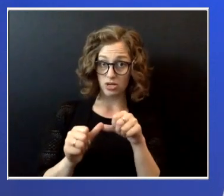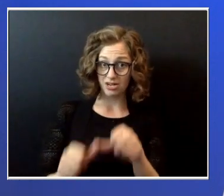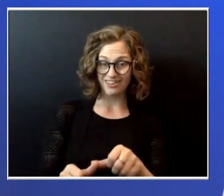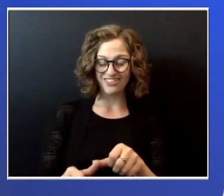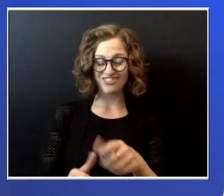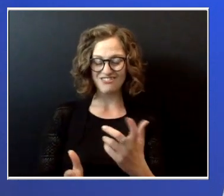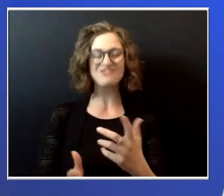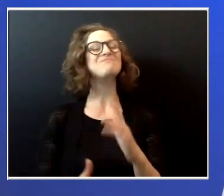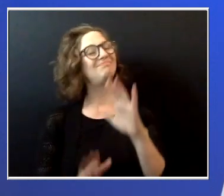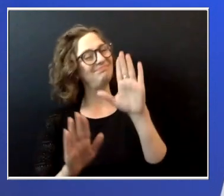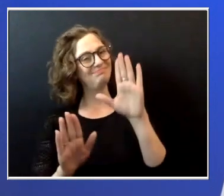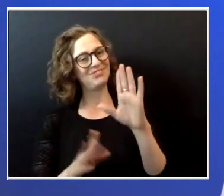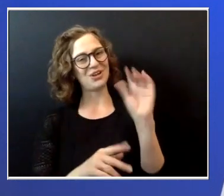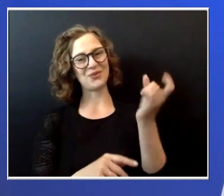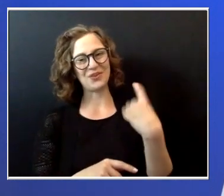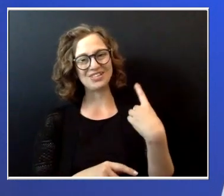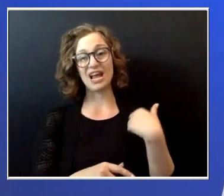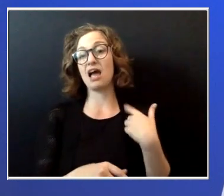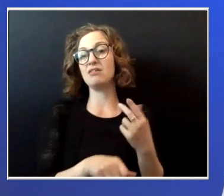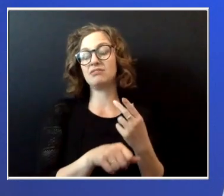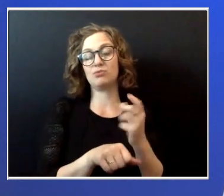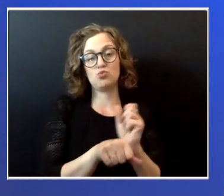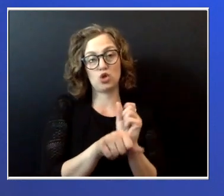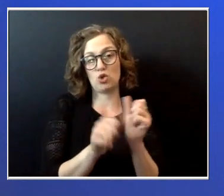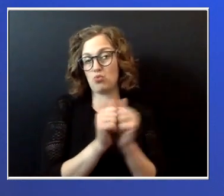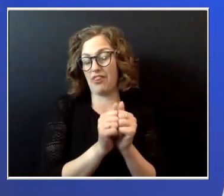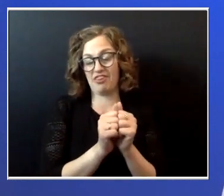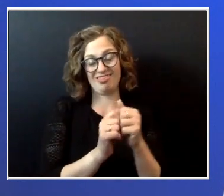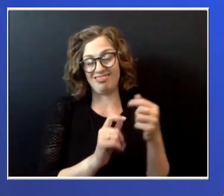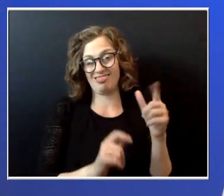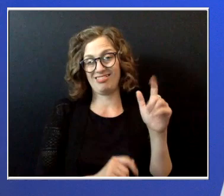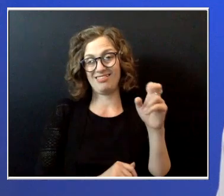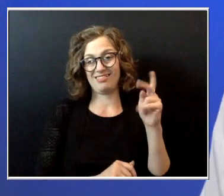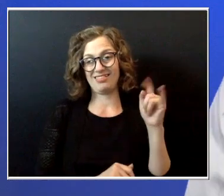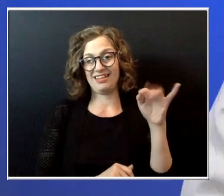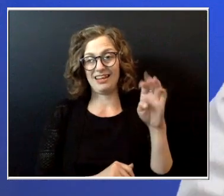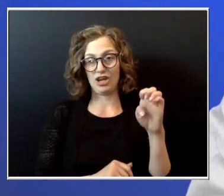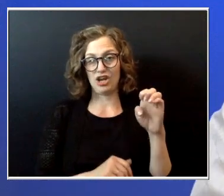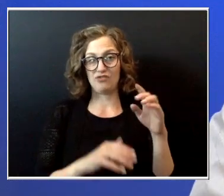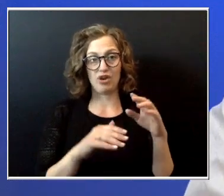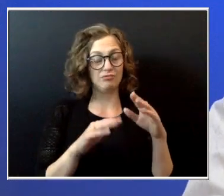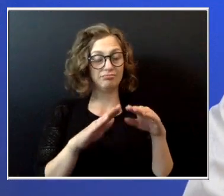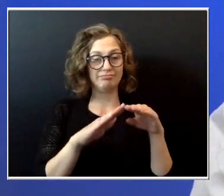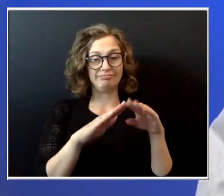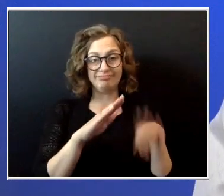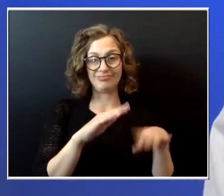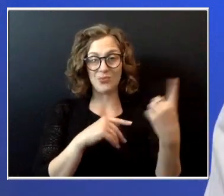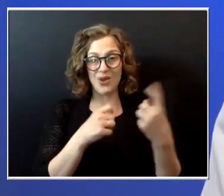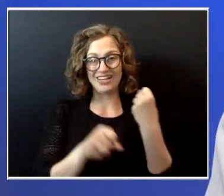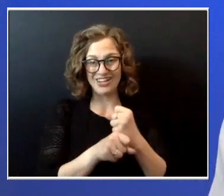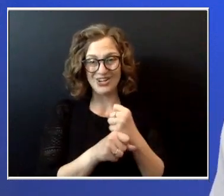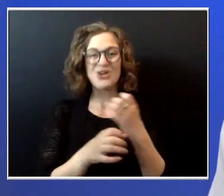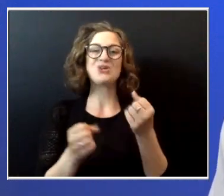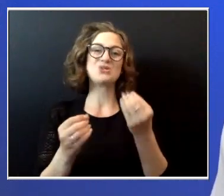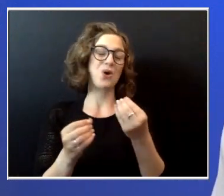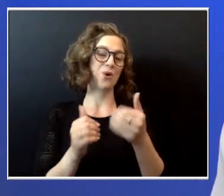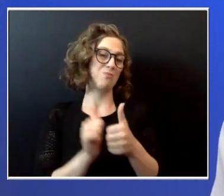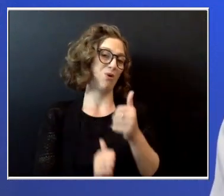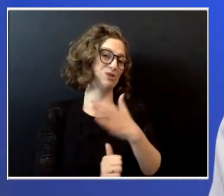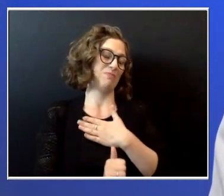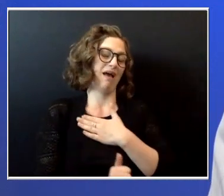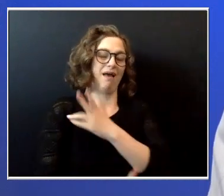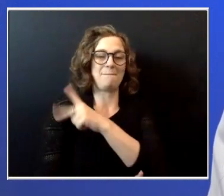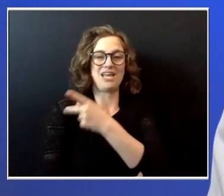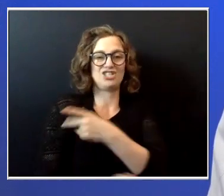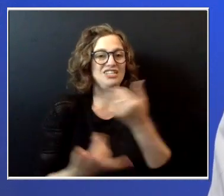not even a year, so for most of my patients, we're still in that get to the level we want to be at stage. But you know,